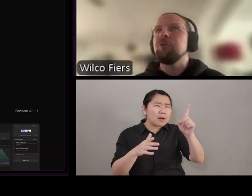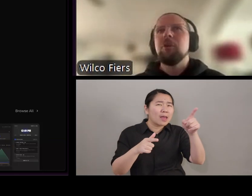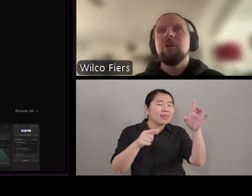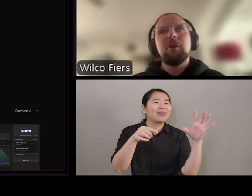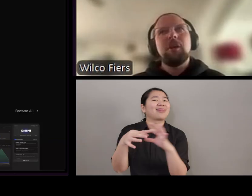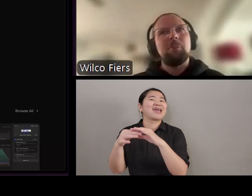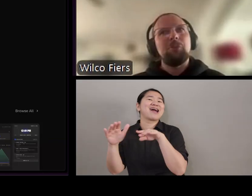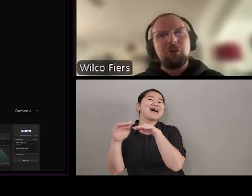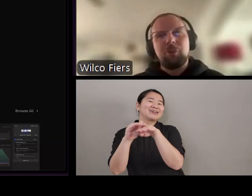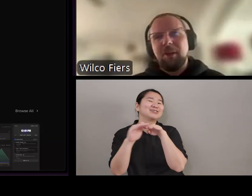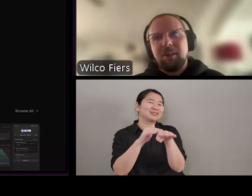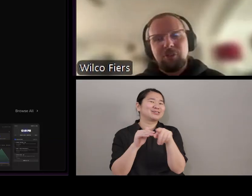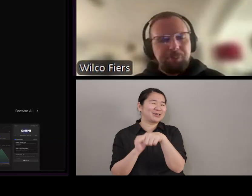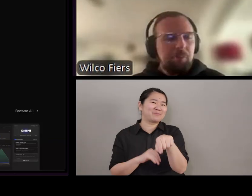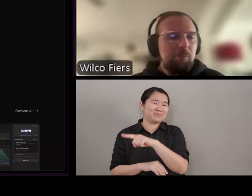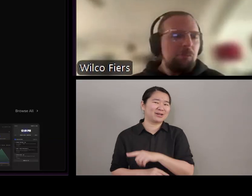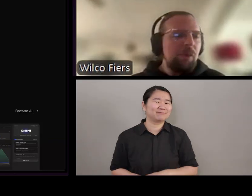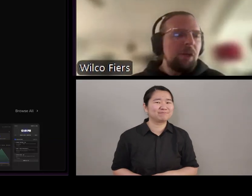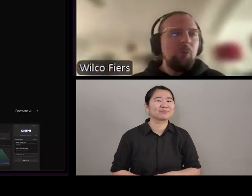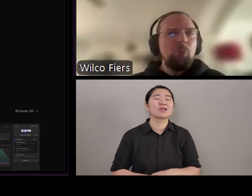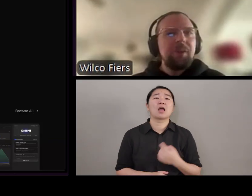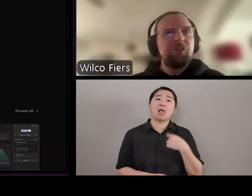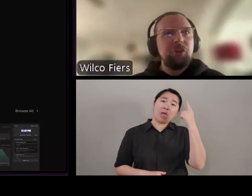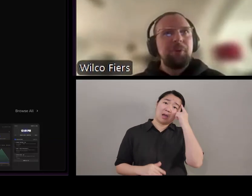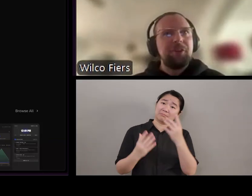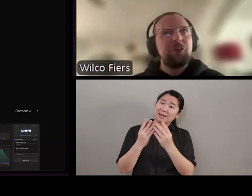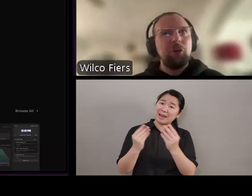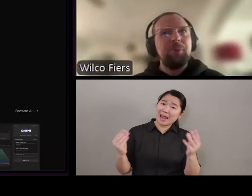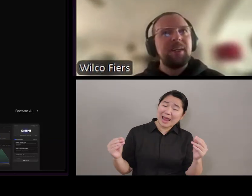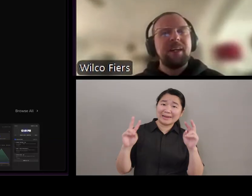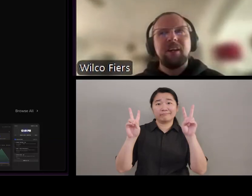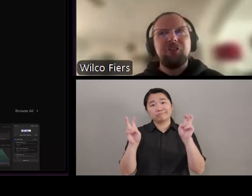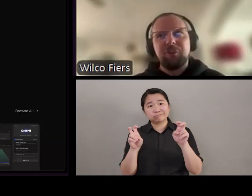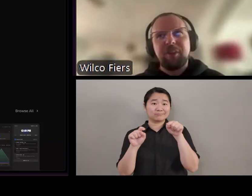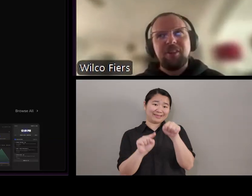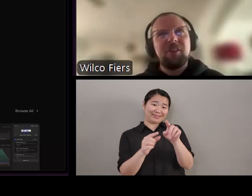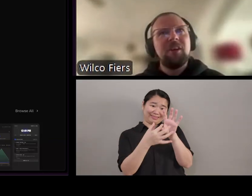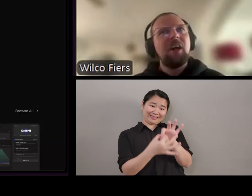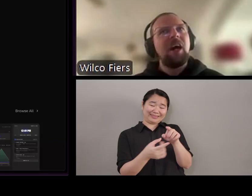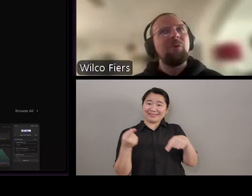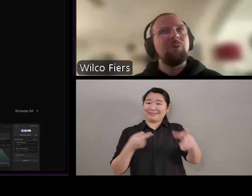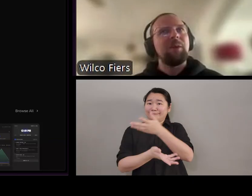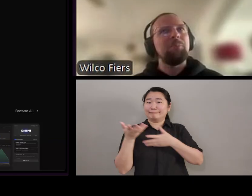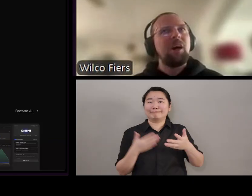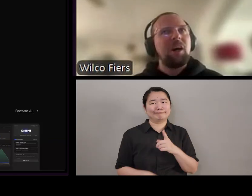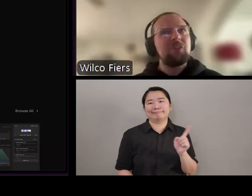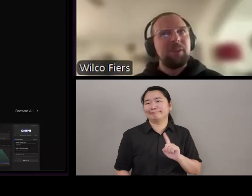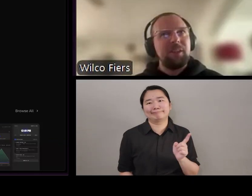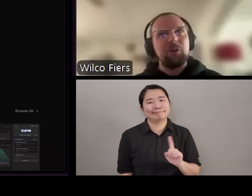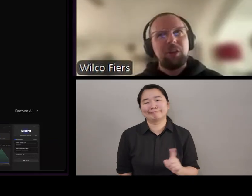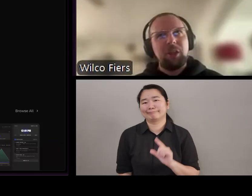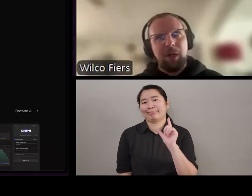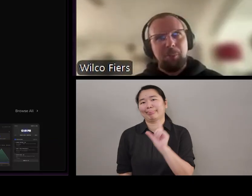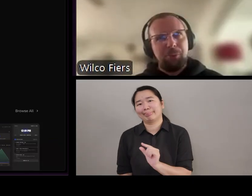have talked about yet. With so much code being AI generated, how are we